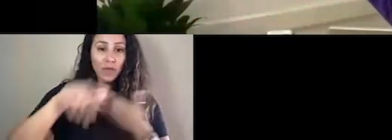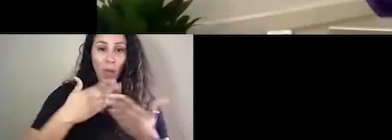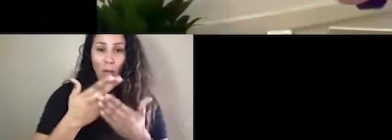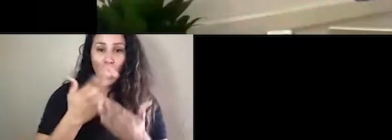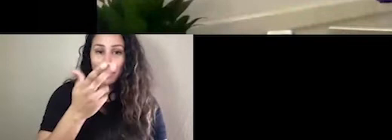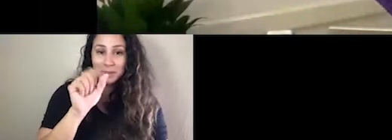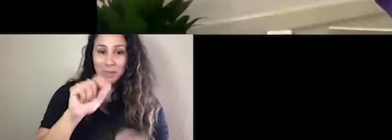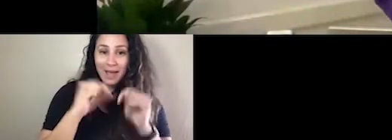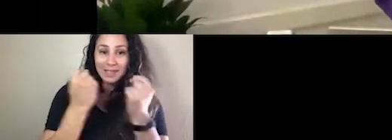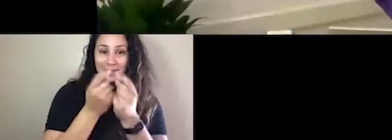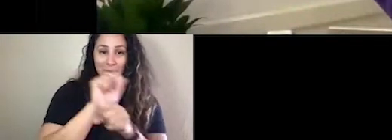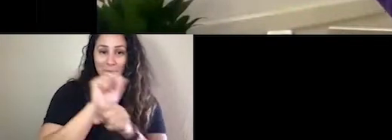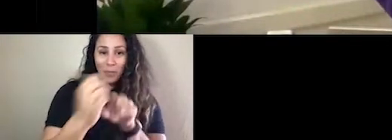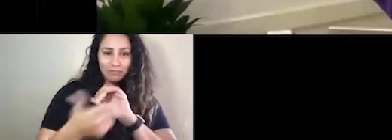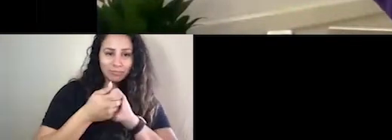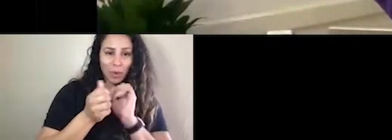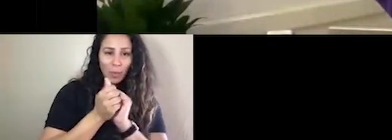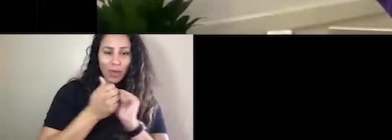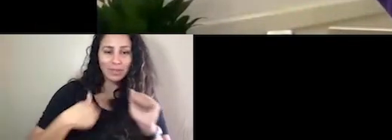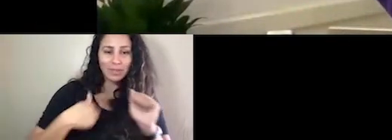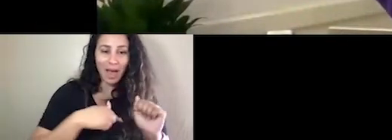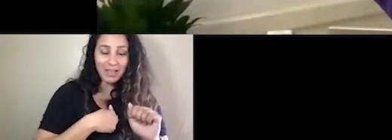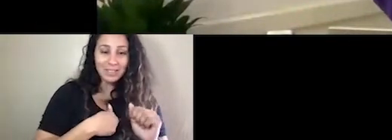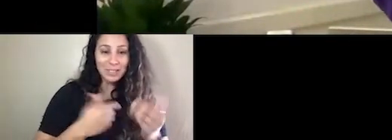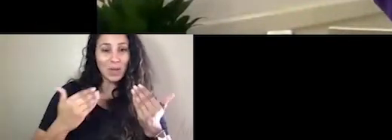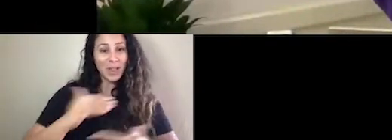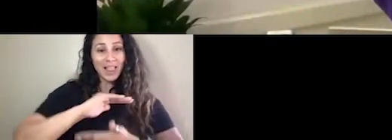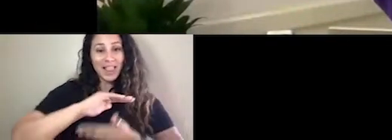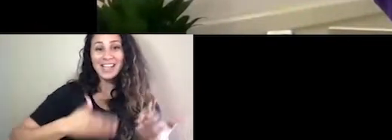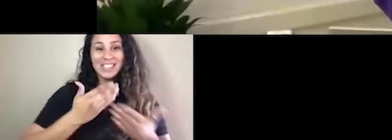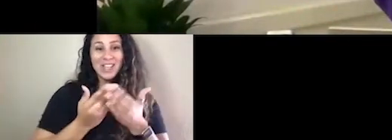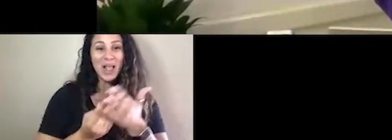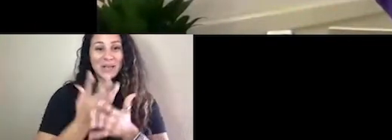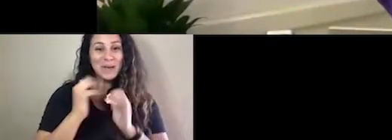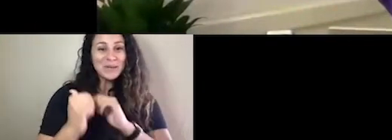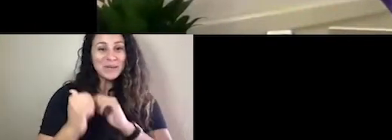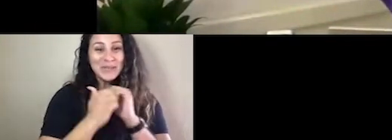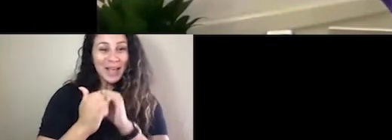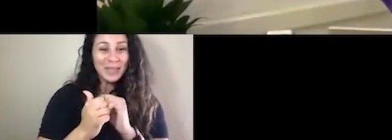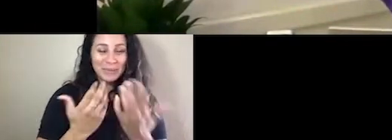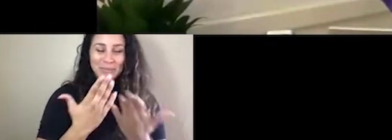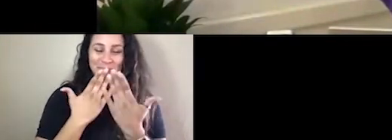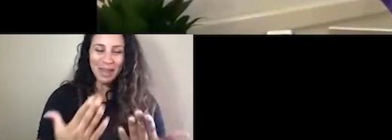team to work together with us. So let's all grow together. Thank you.